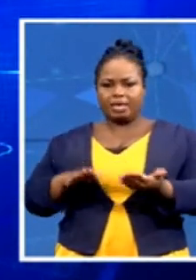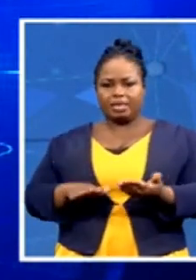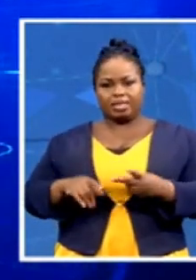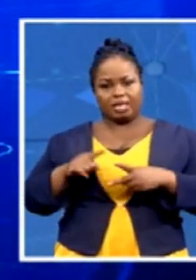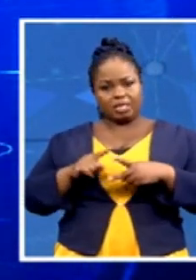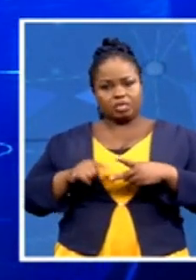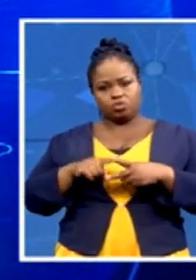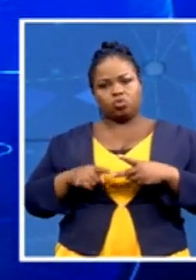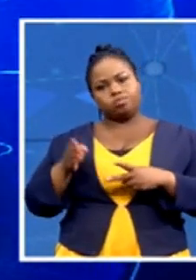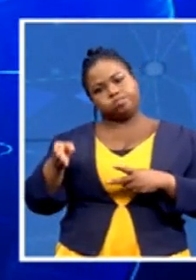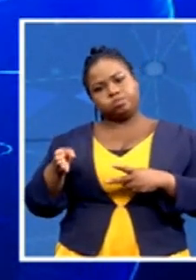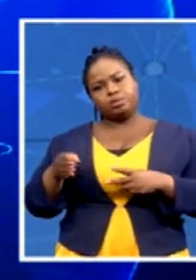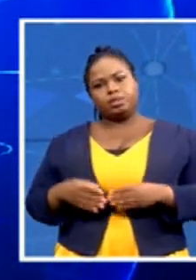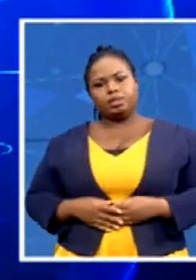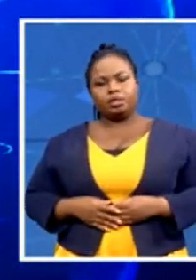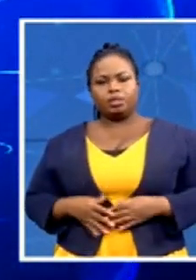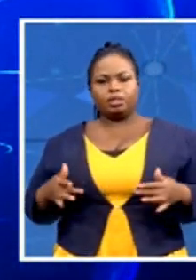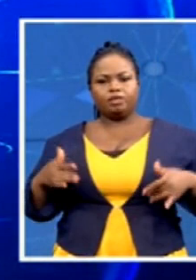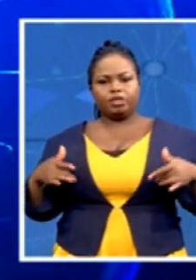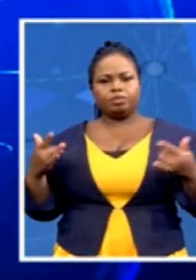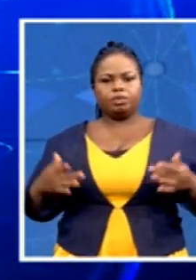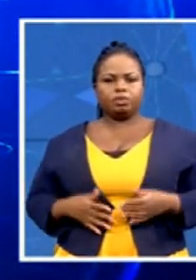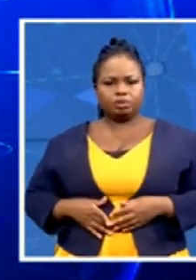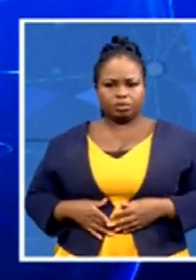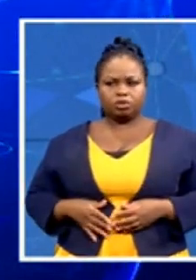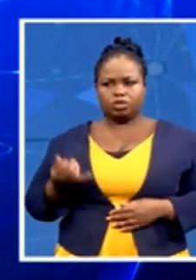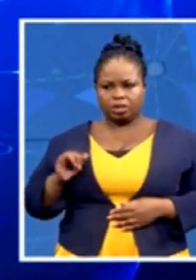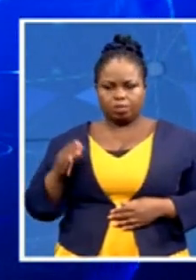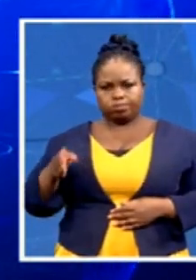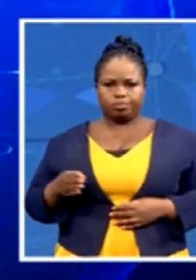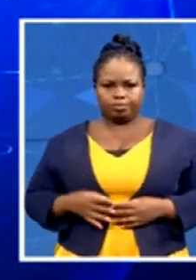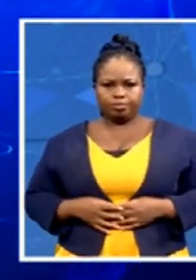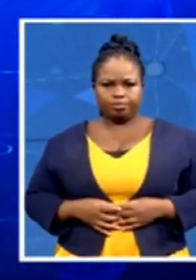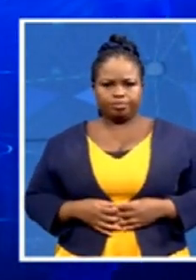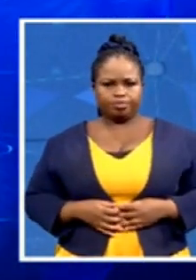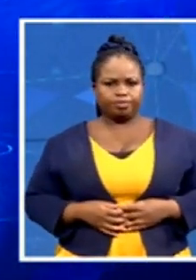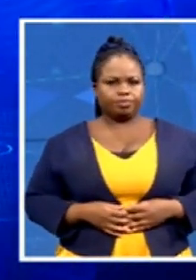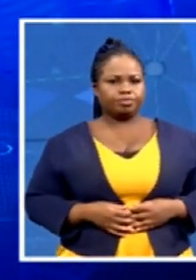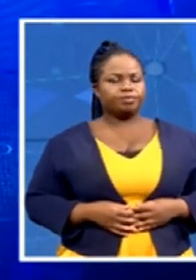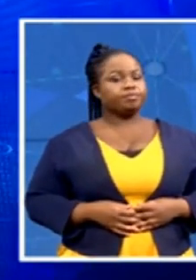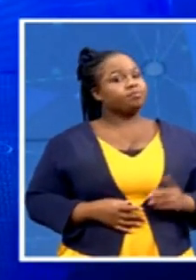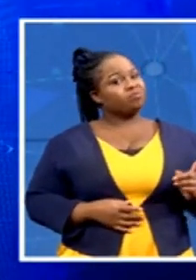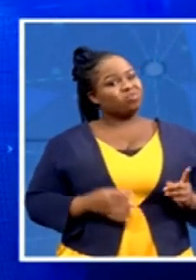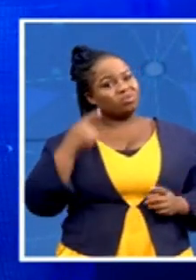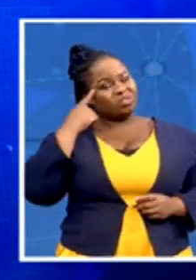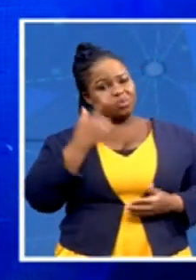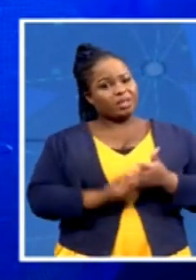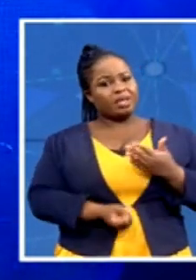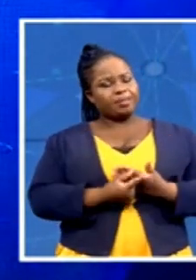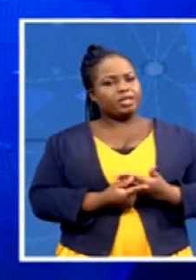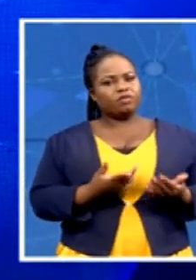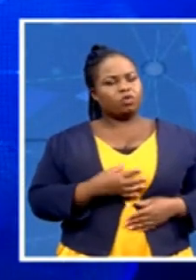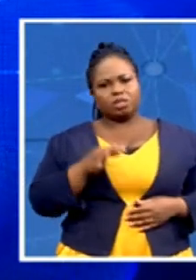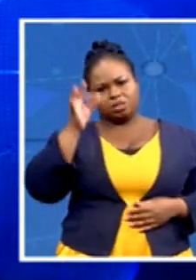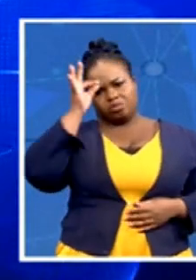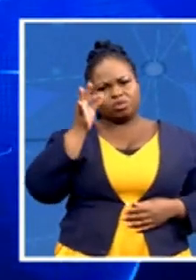alive. They are around. They exist. So what could have possibly happened for the officers to have tortured these people? Just give us background